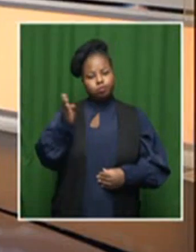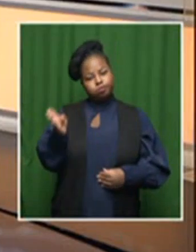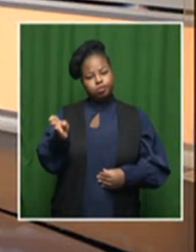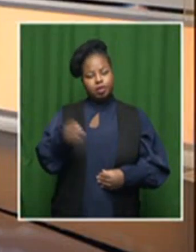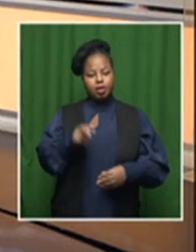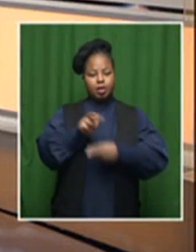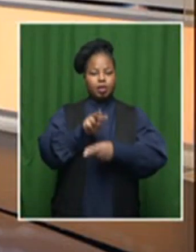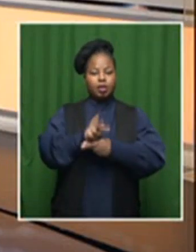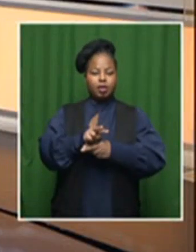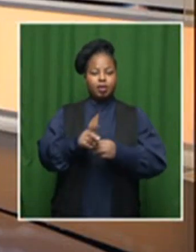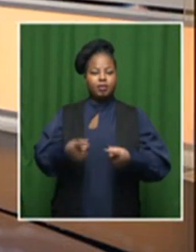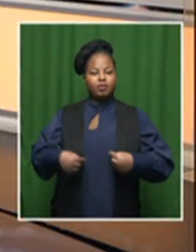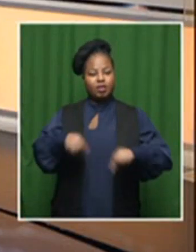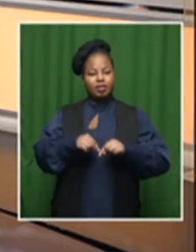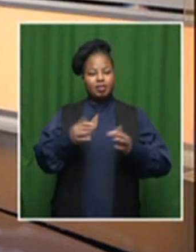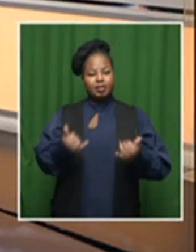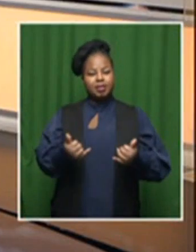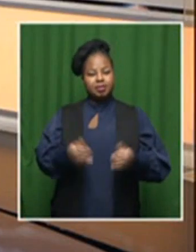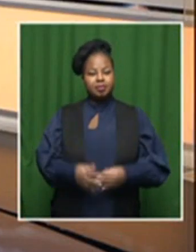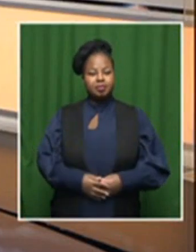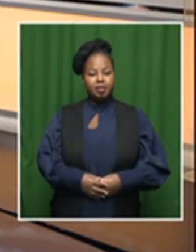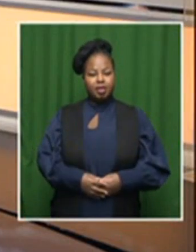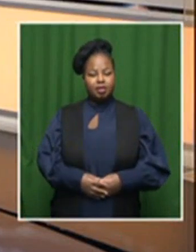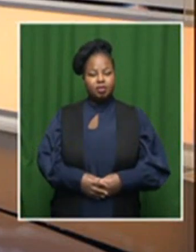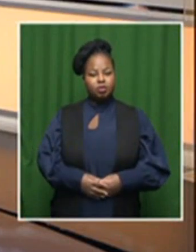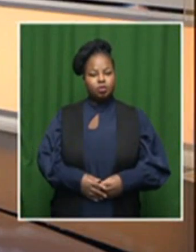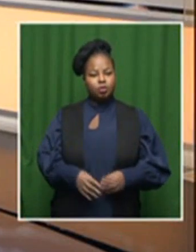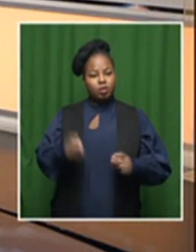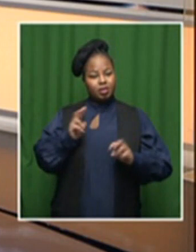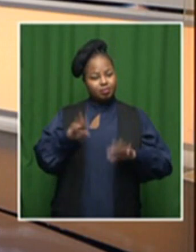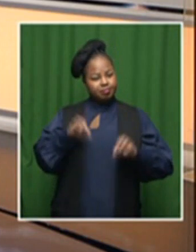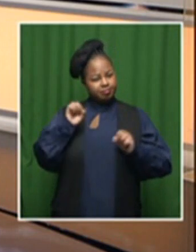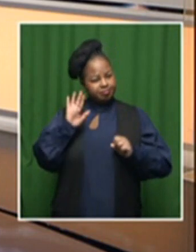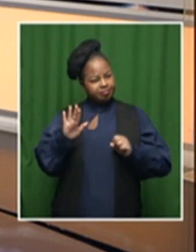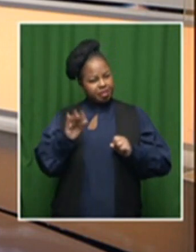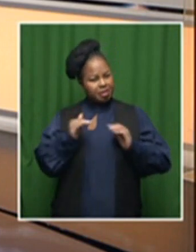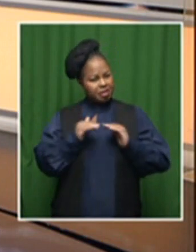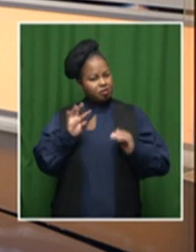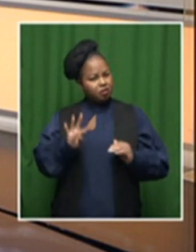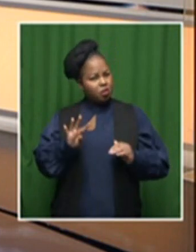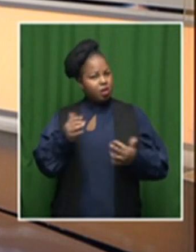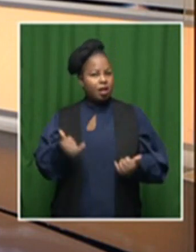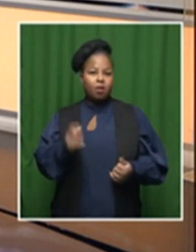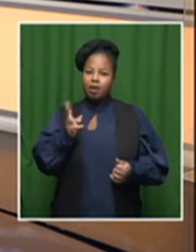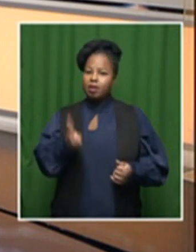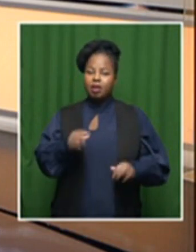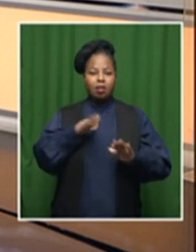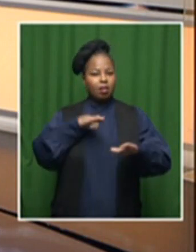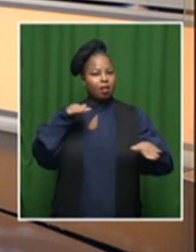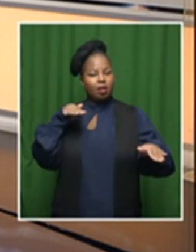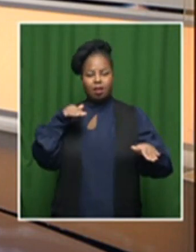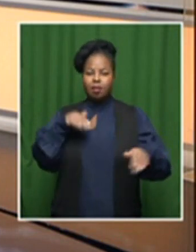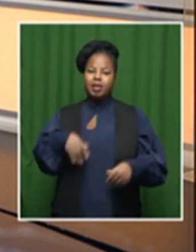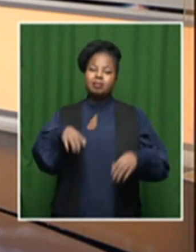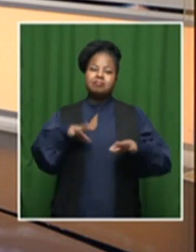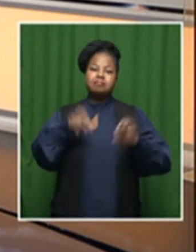Monitoring the traffic for us in amongst load shedding stage 4, and I must say the roads today, again, not a single traffic light on, that I